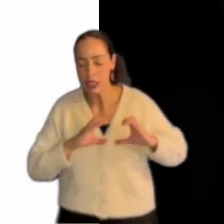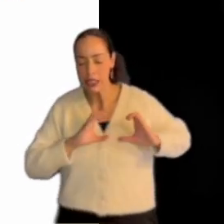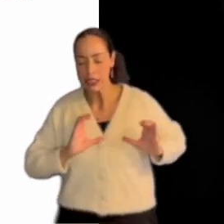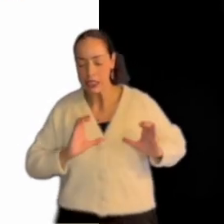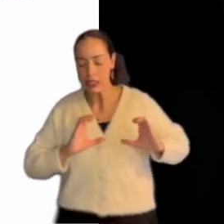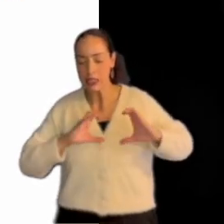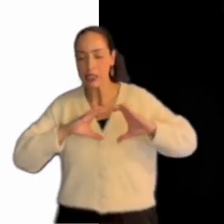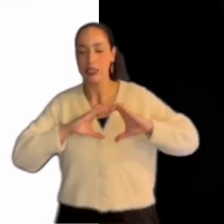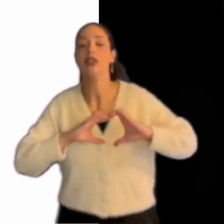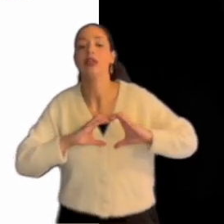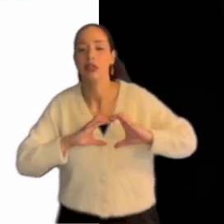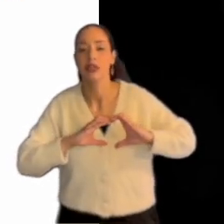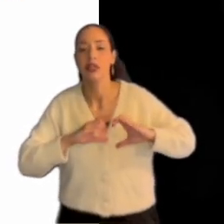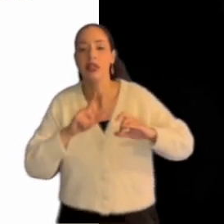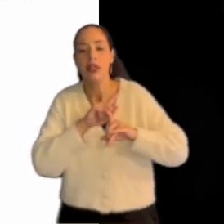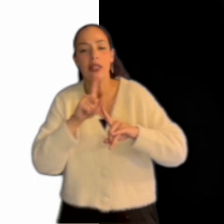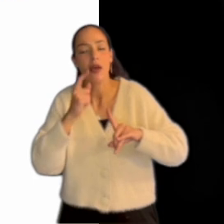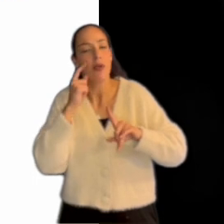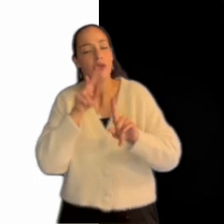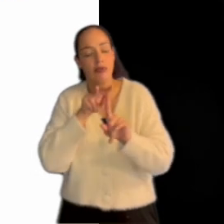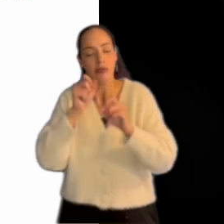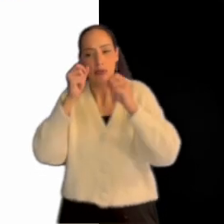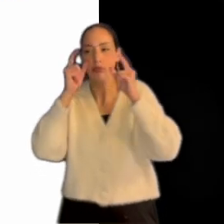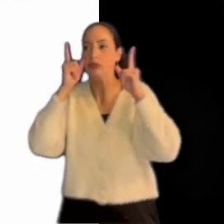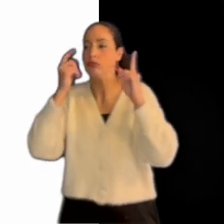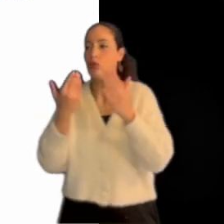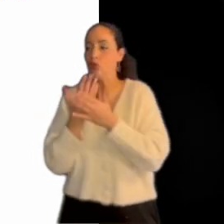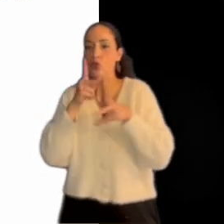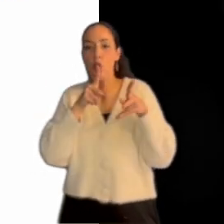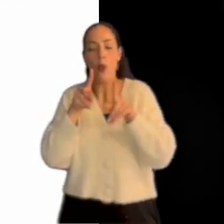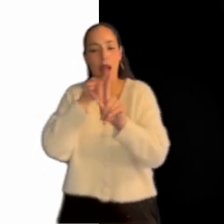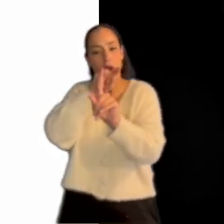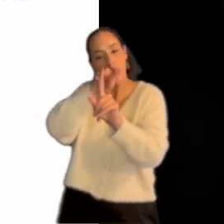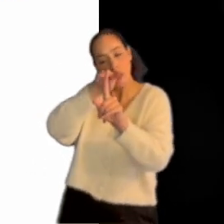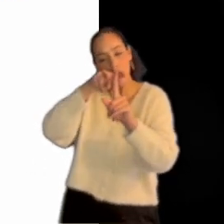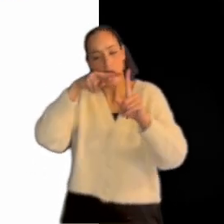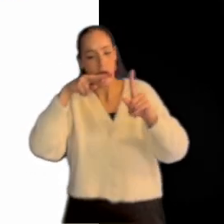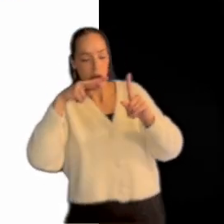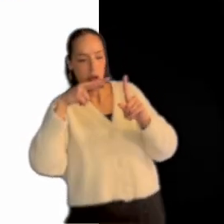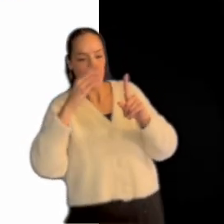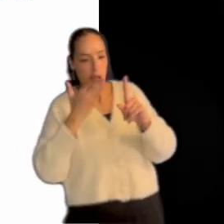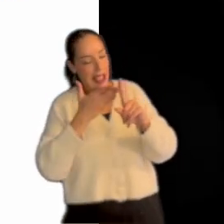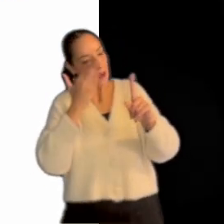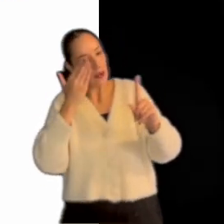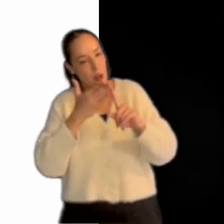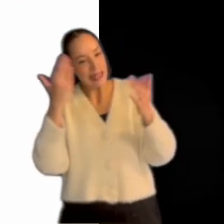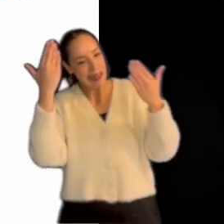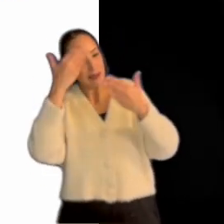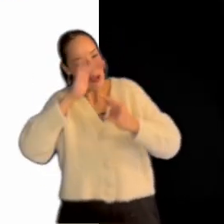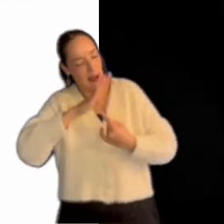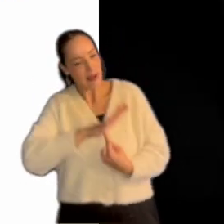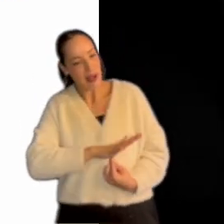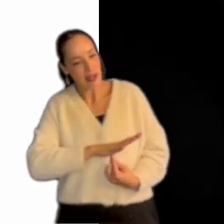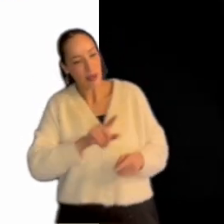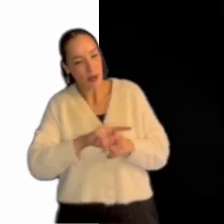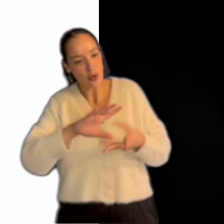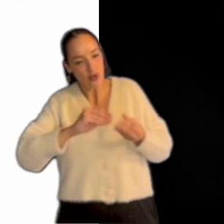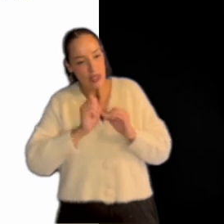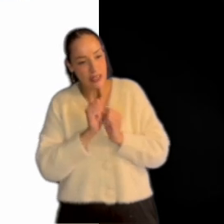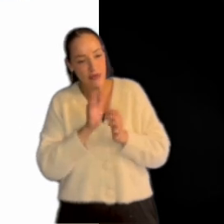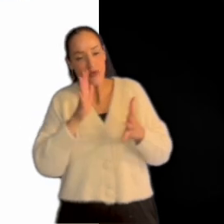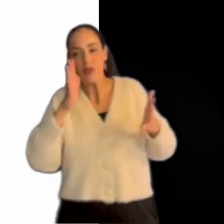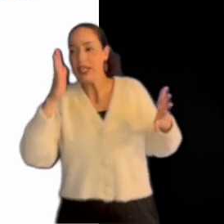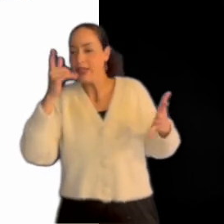which acknowledges the darkness but creates the freedom to enable us to also see the most incredible light, so that we might not just survive,